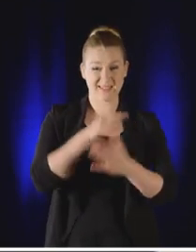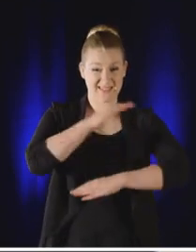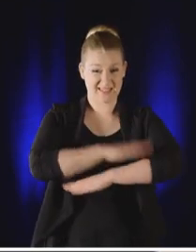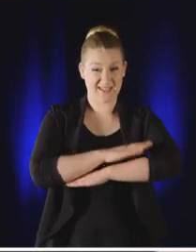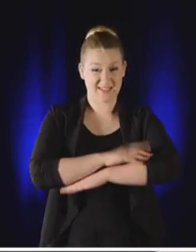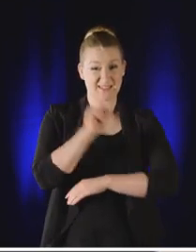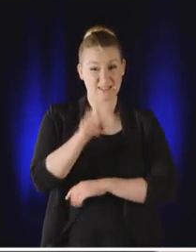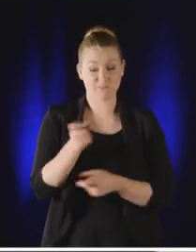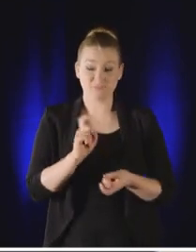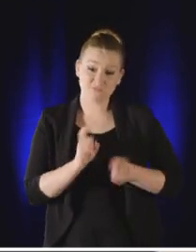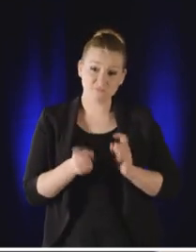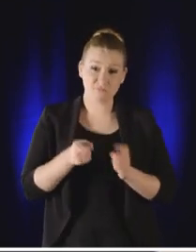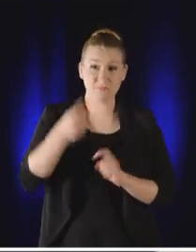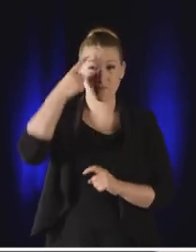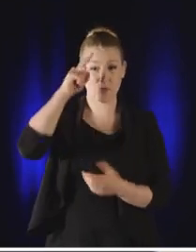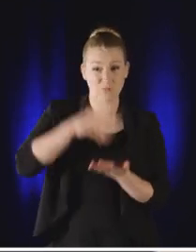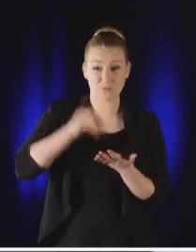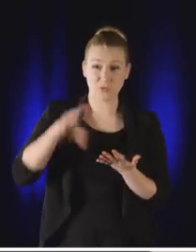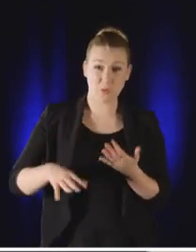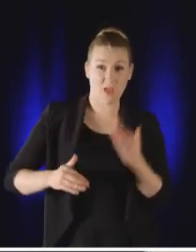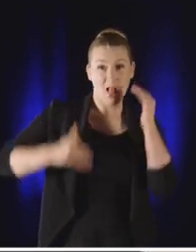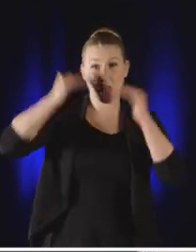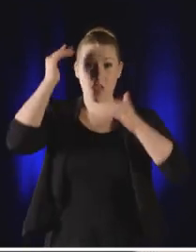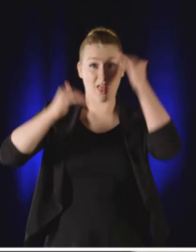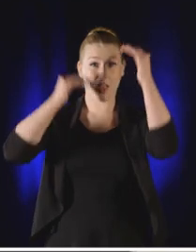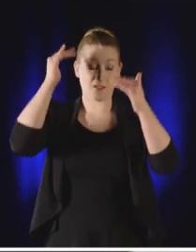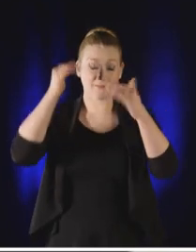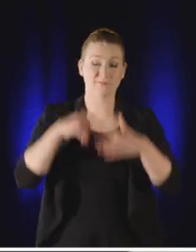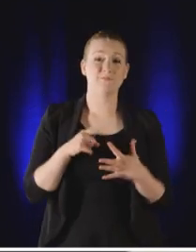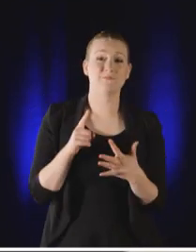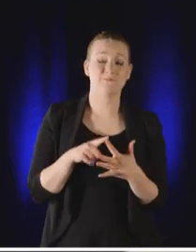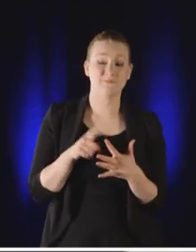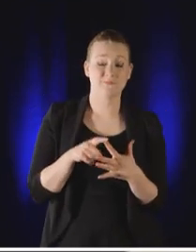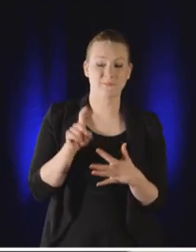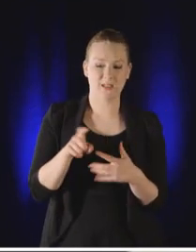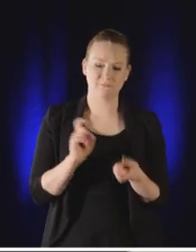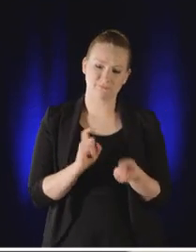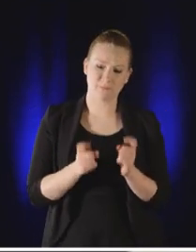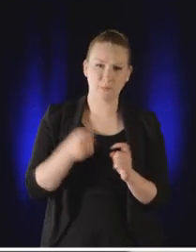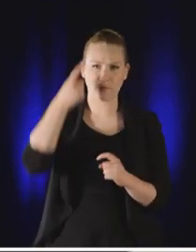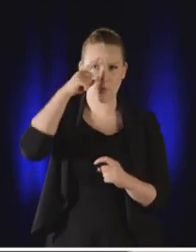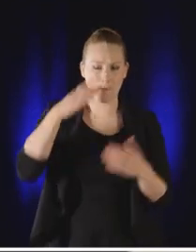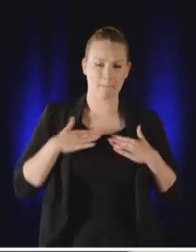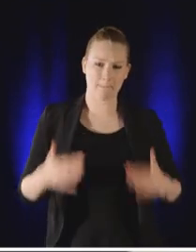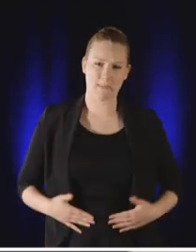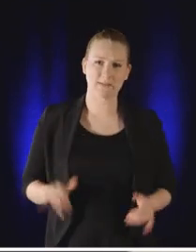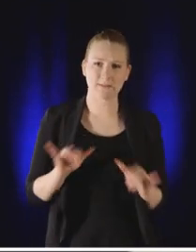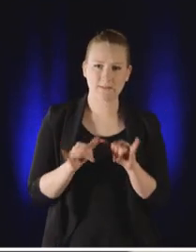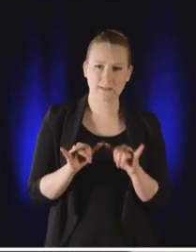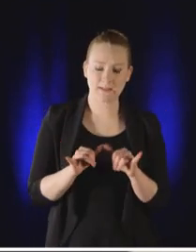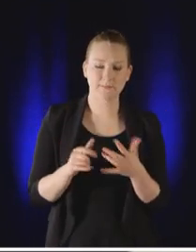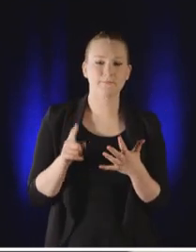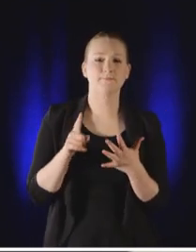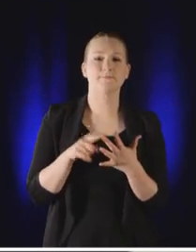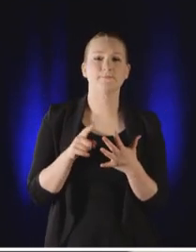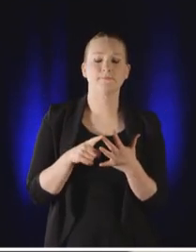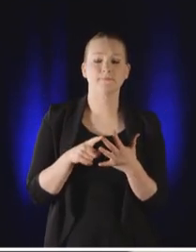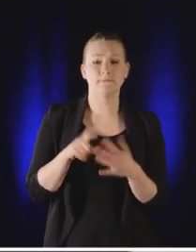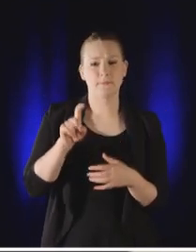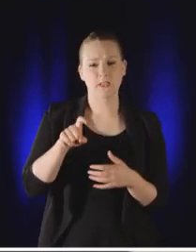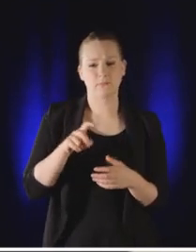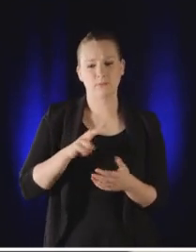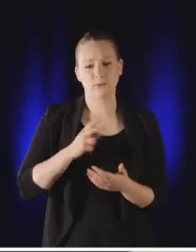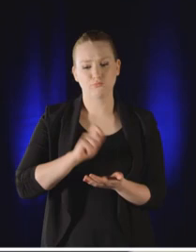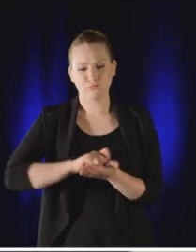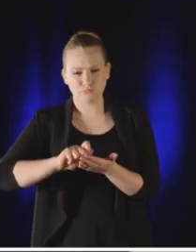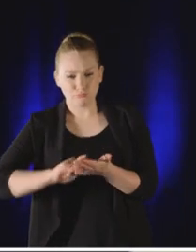desk had to be adaptable to students' heights. It also had to be adaptable to their body types. And it had to work for both left-handed